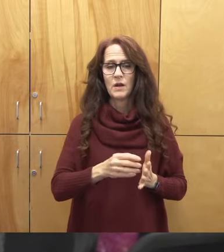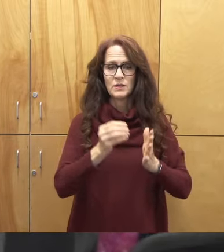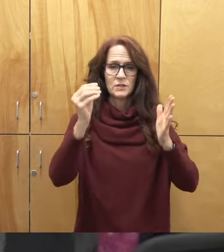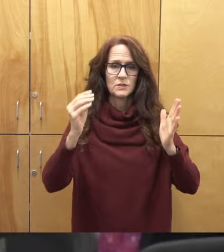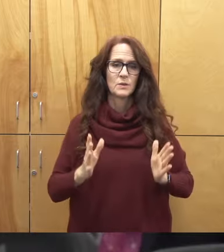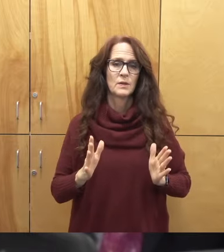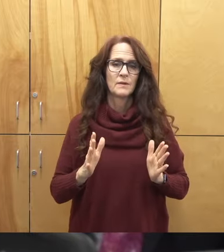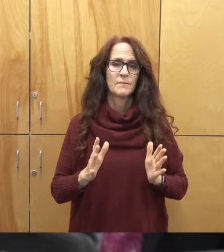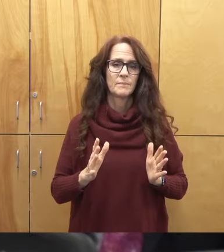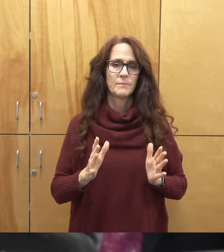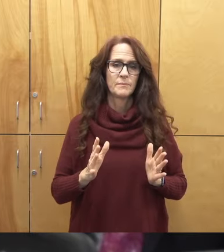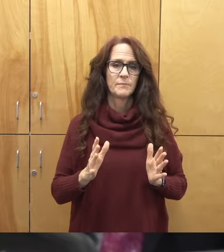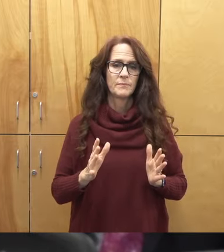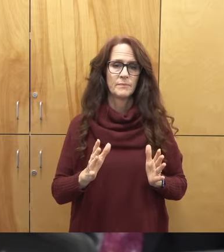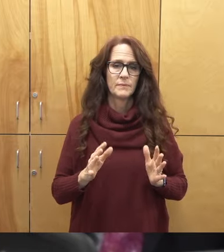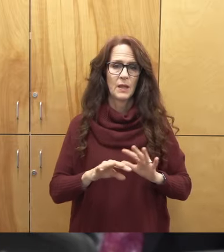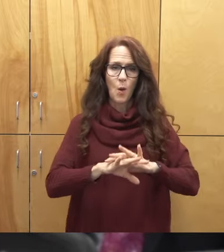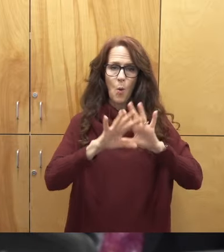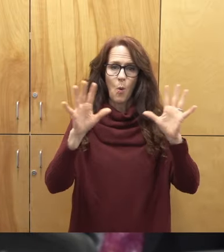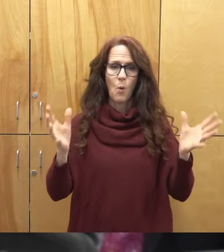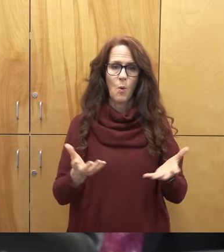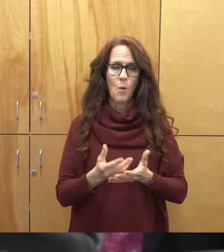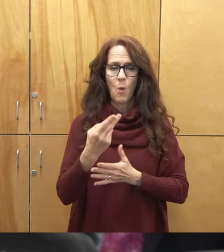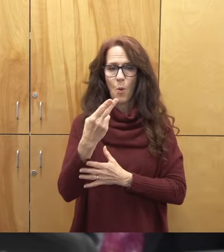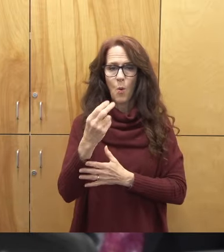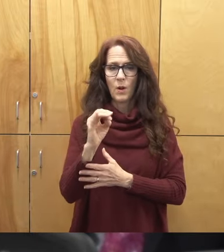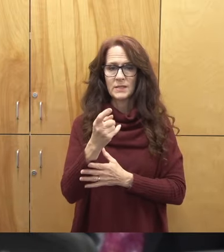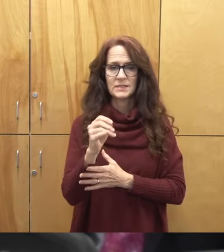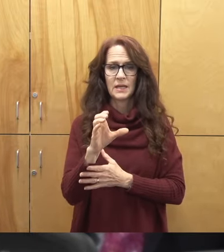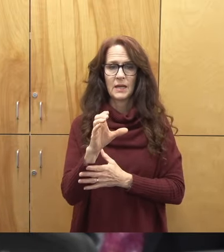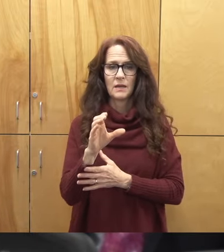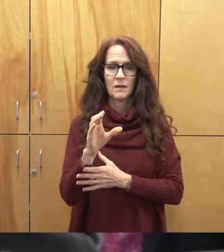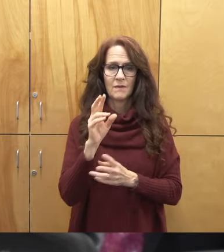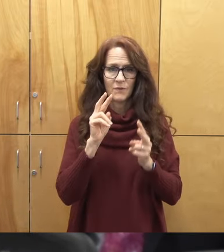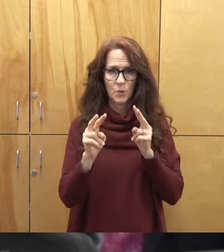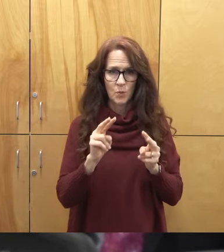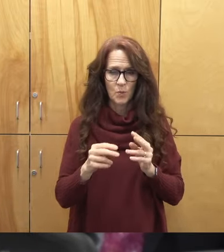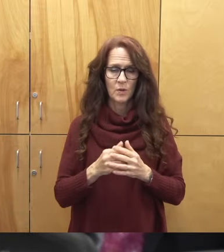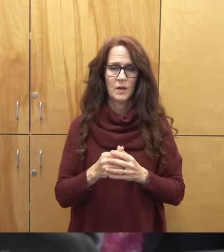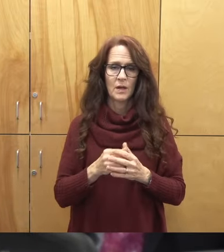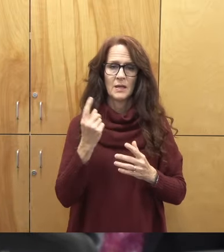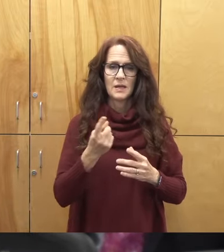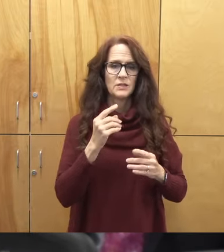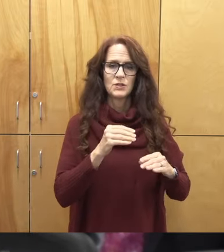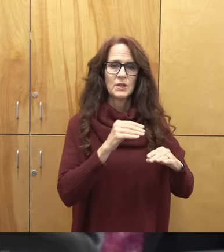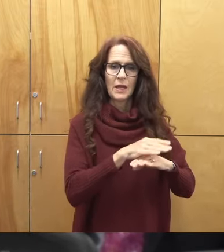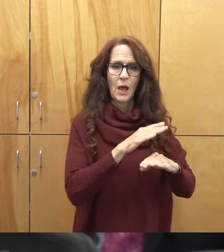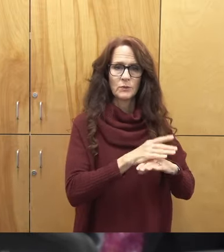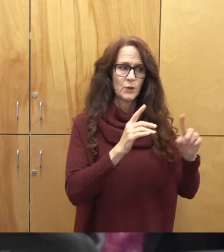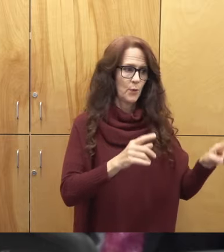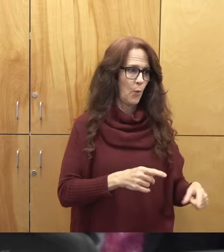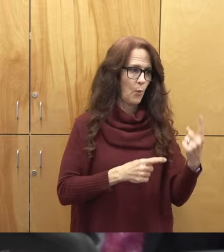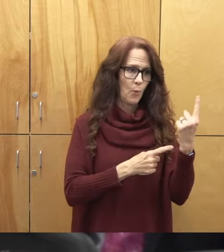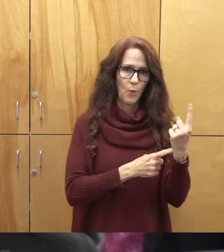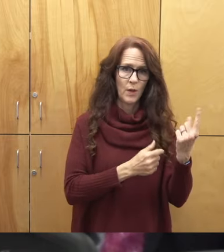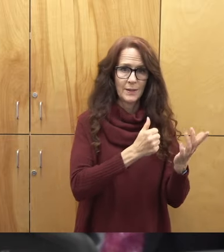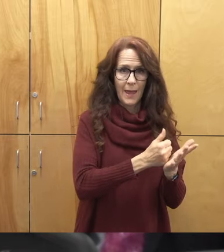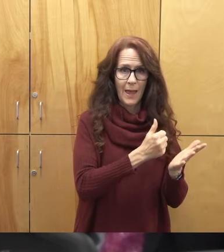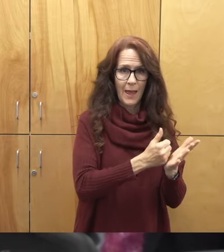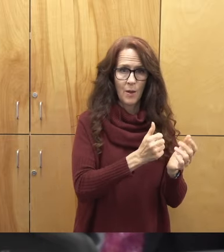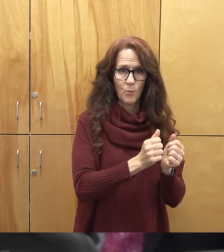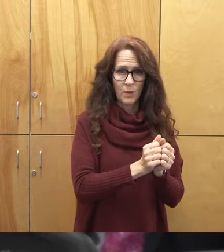students, we look at a holistic view, because there's more than just a counselor at school sites to be able to help with